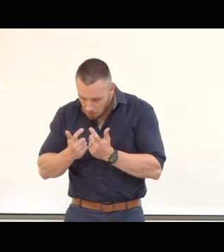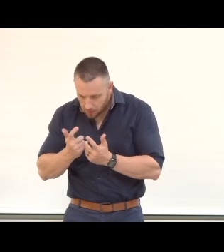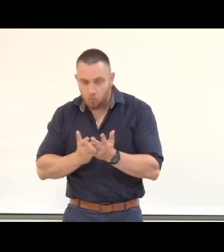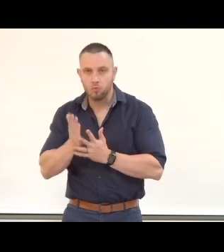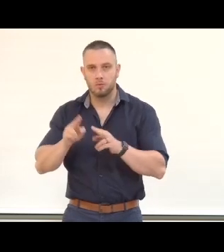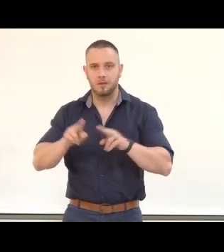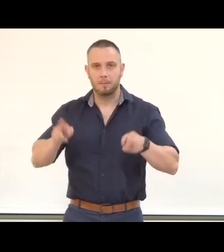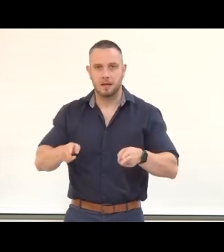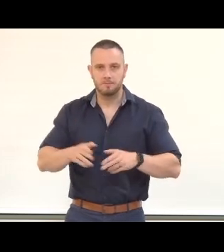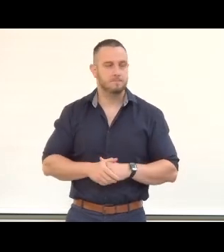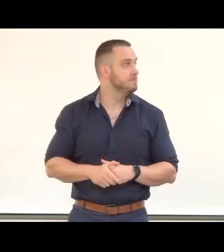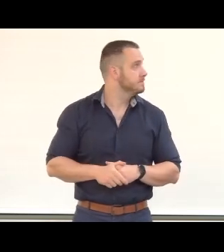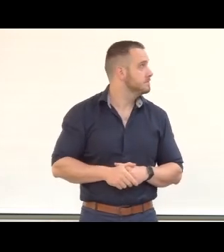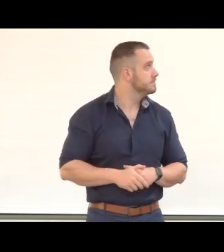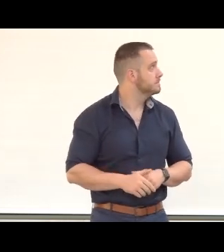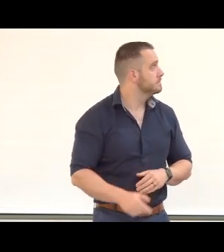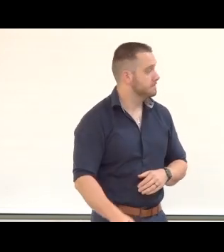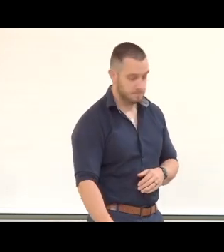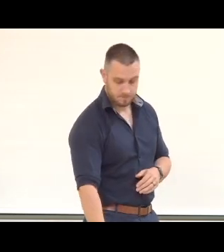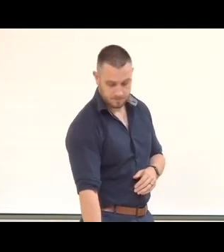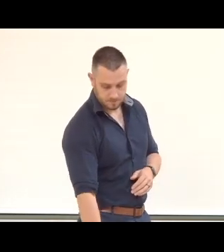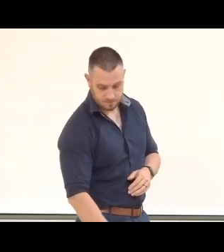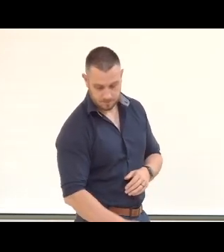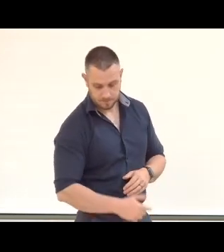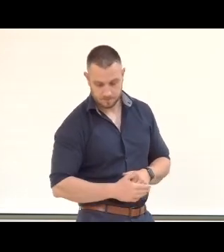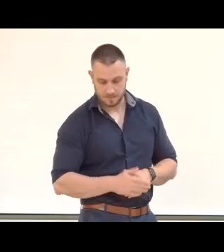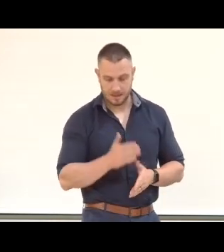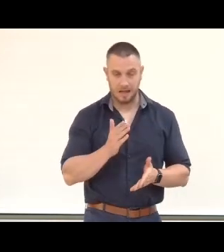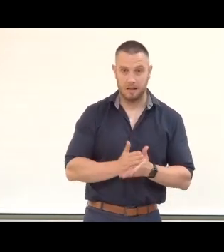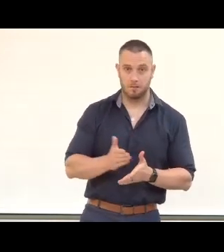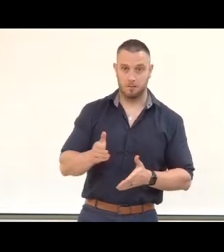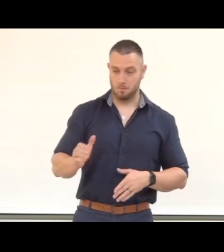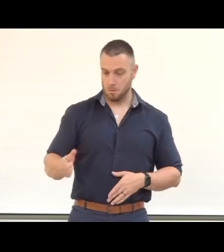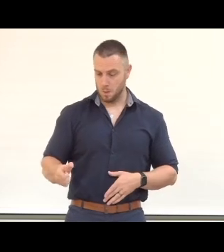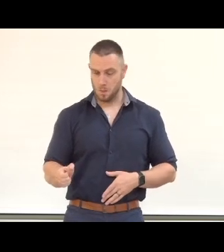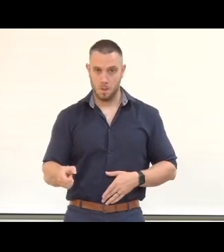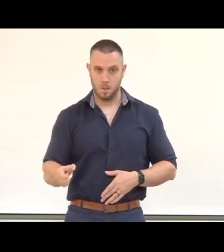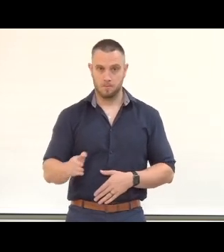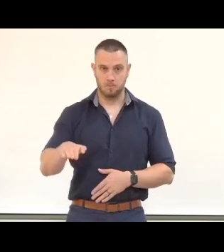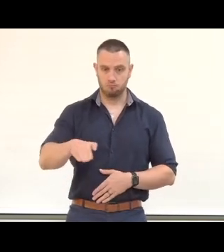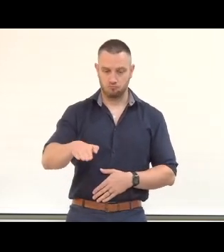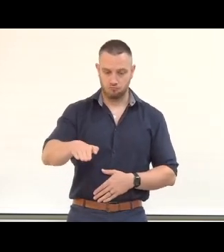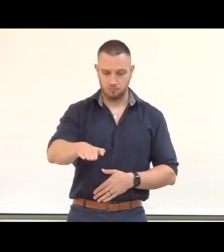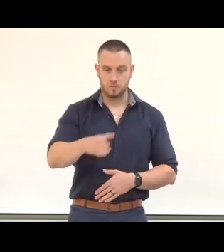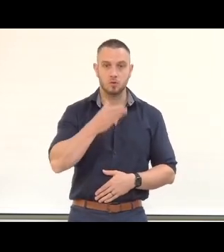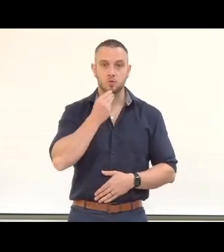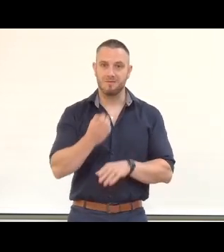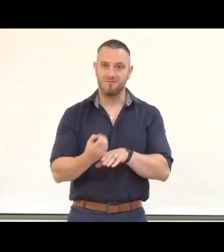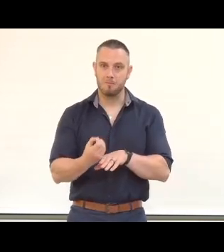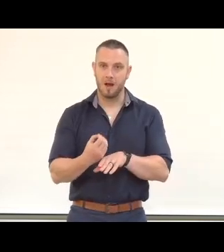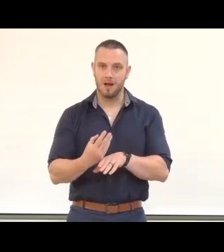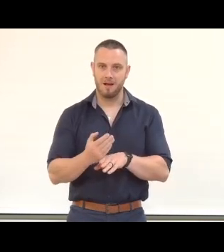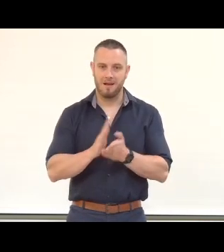habitat. And of course, remote controlling one of our rovers with feedback. So